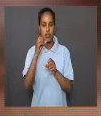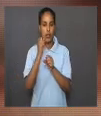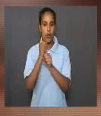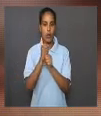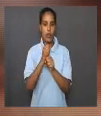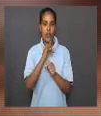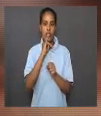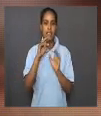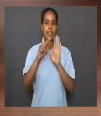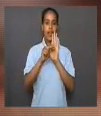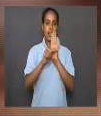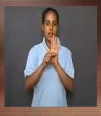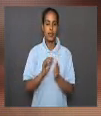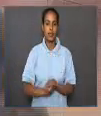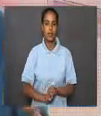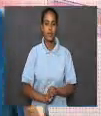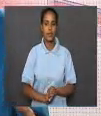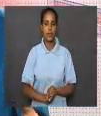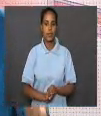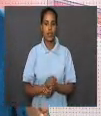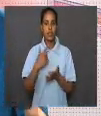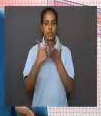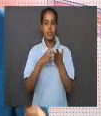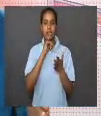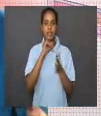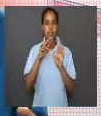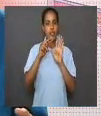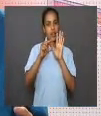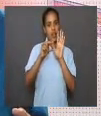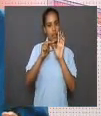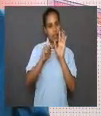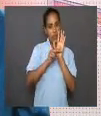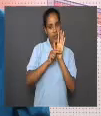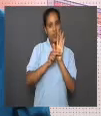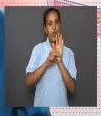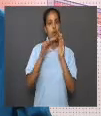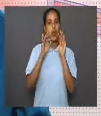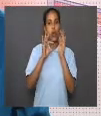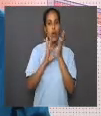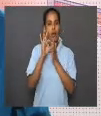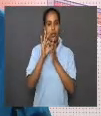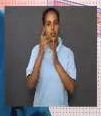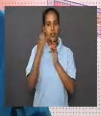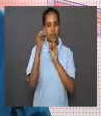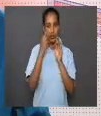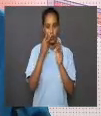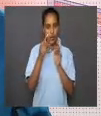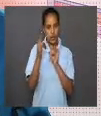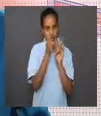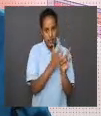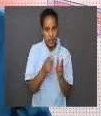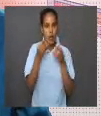work is negative. This negative quantity shows that the system